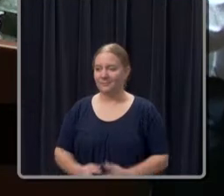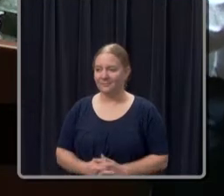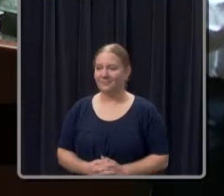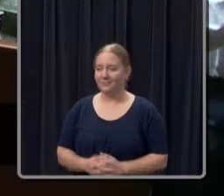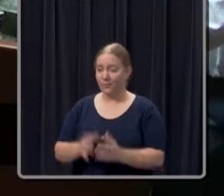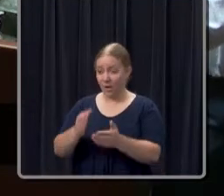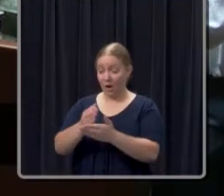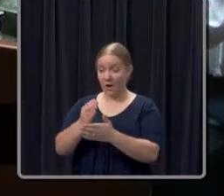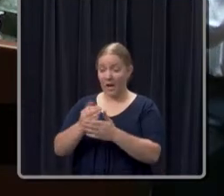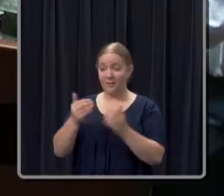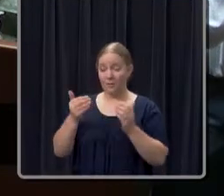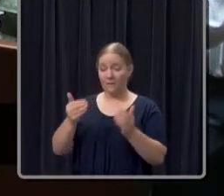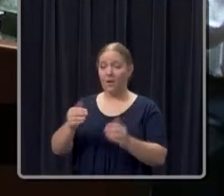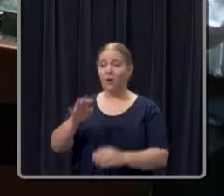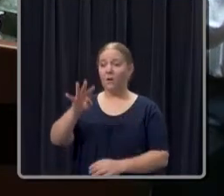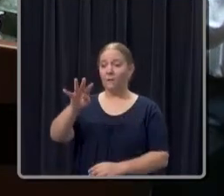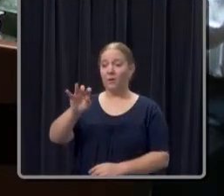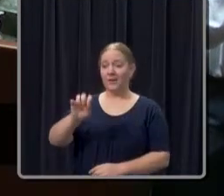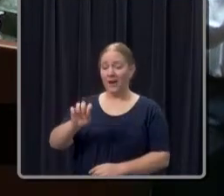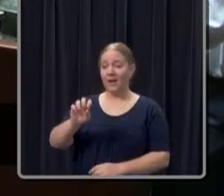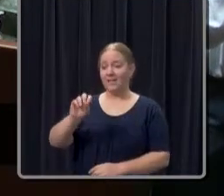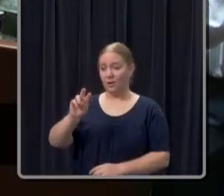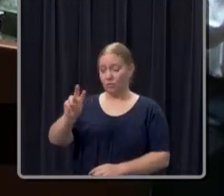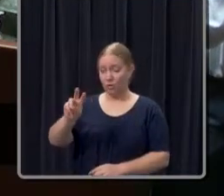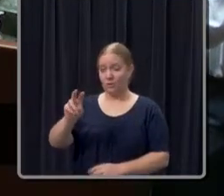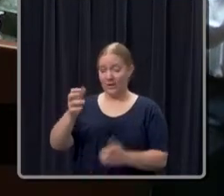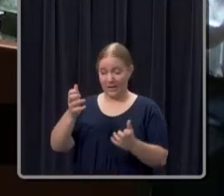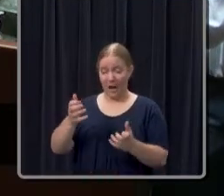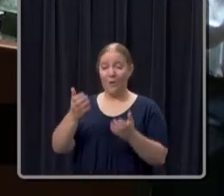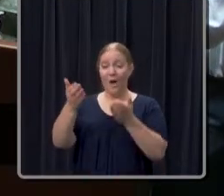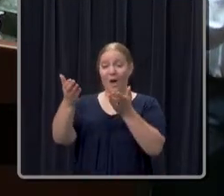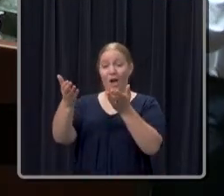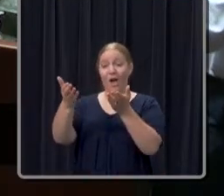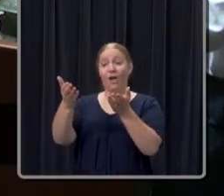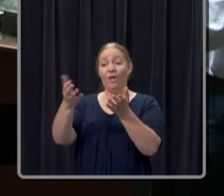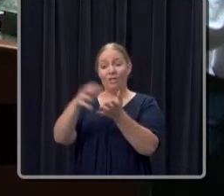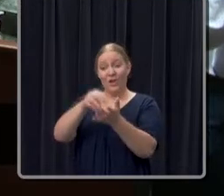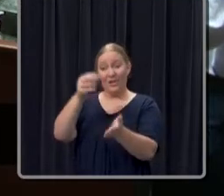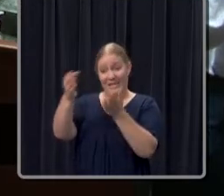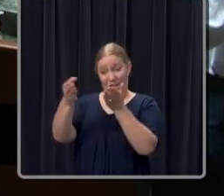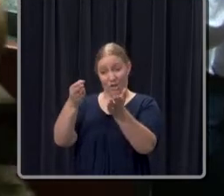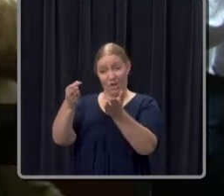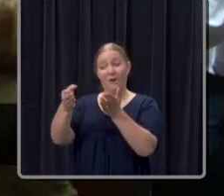All right, moving on, 4.02, we will hear from Learning Services.